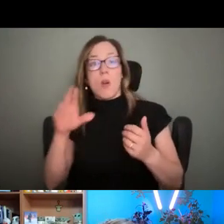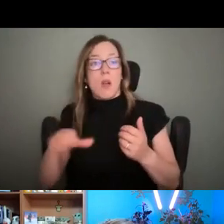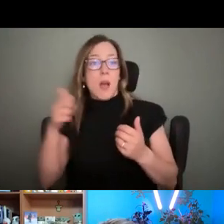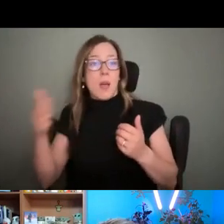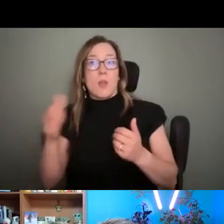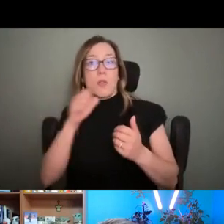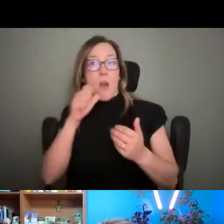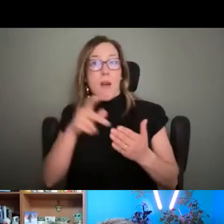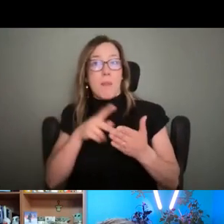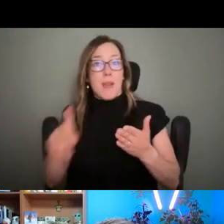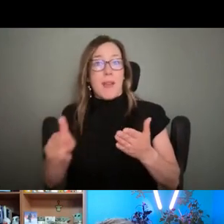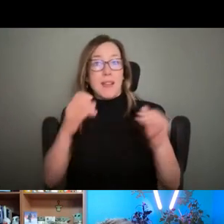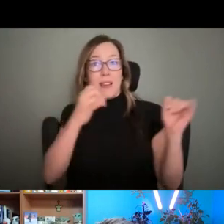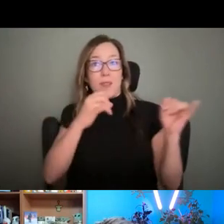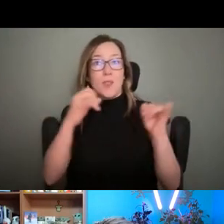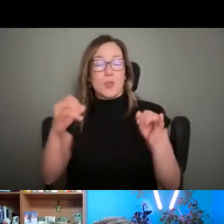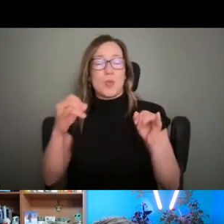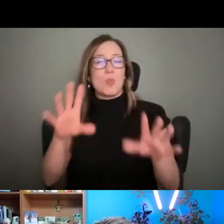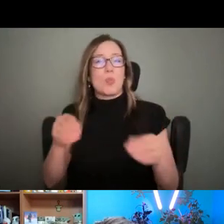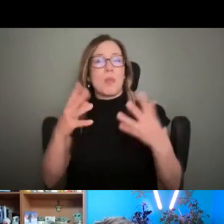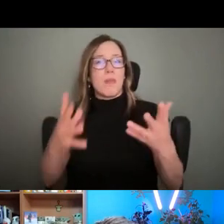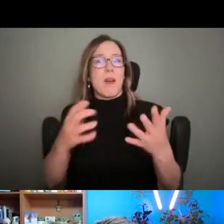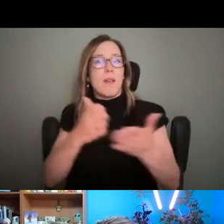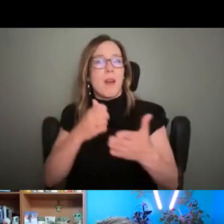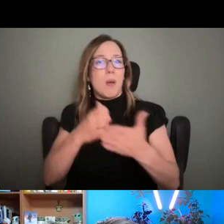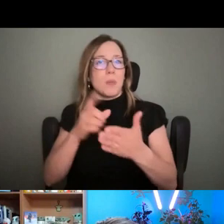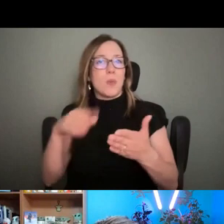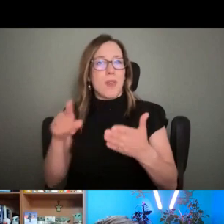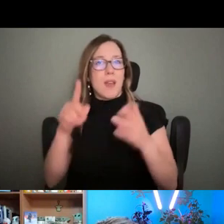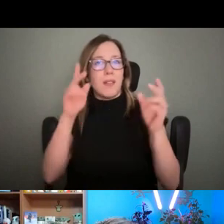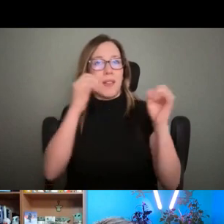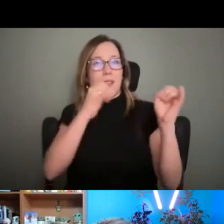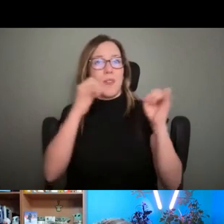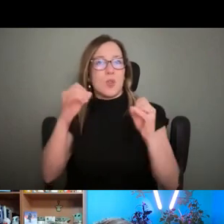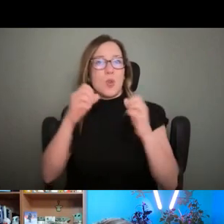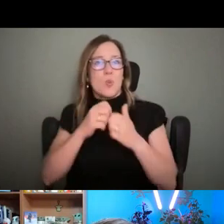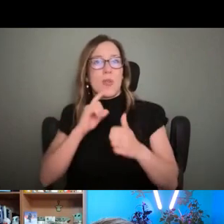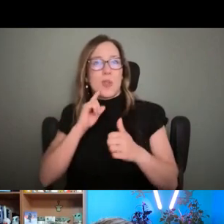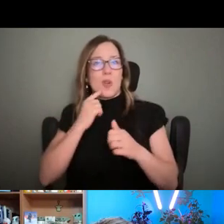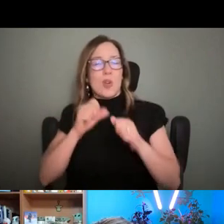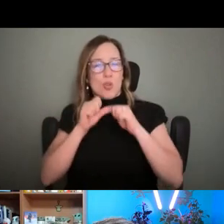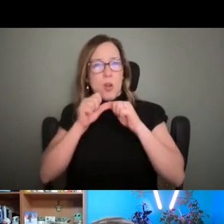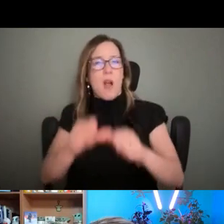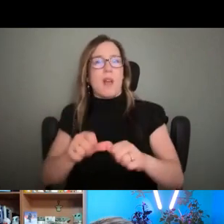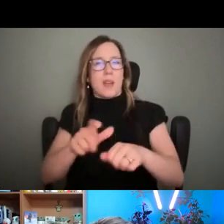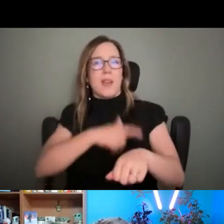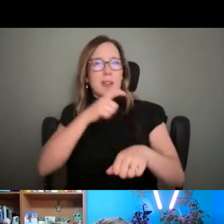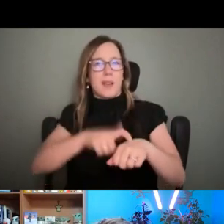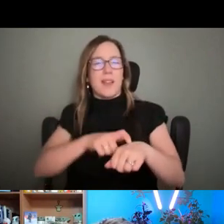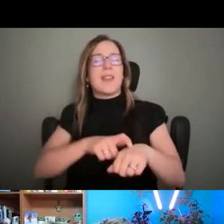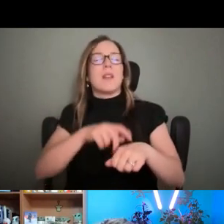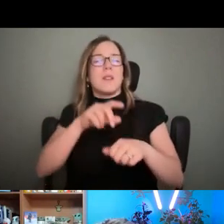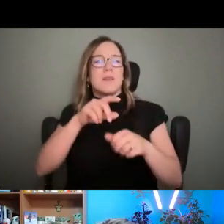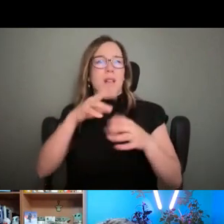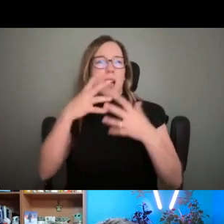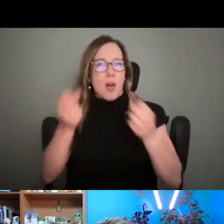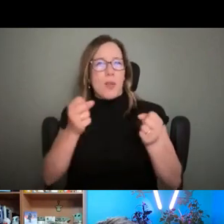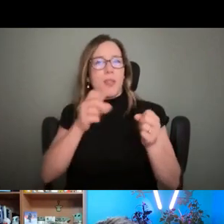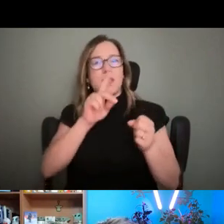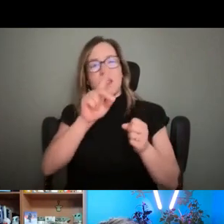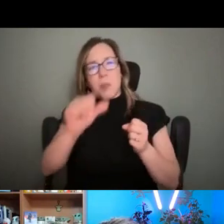unpaid individuals who provide assistance to an individual with a chronic or other health condition, disability, or functional